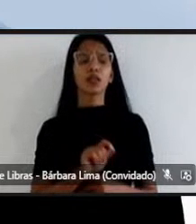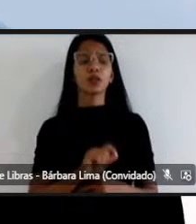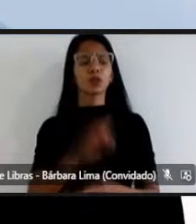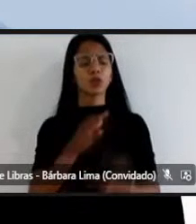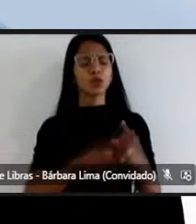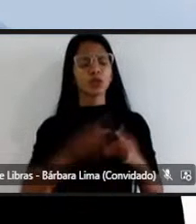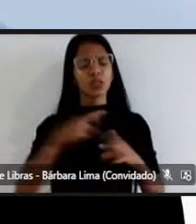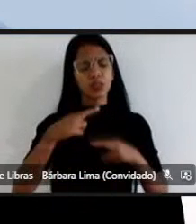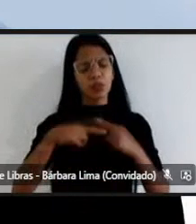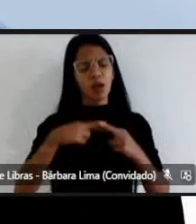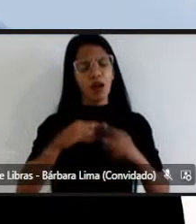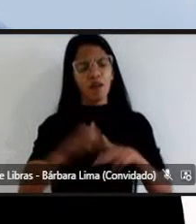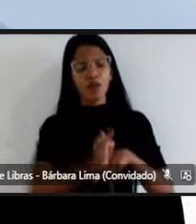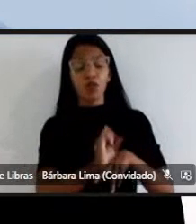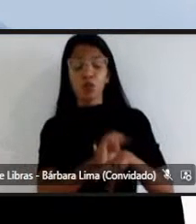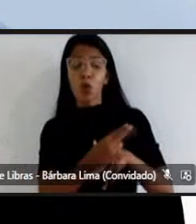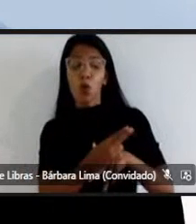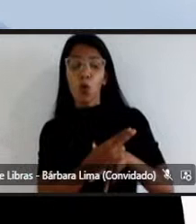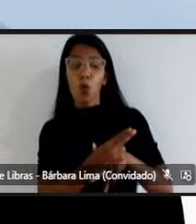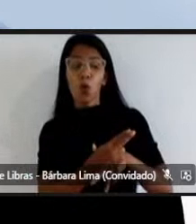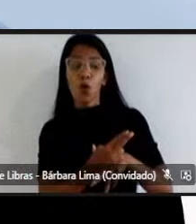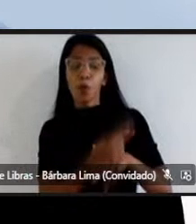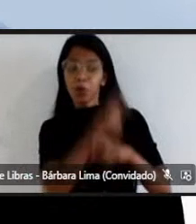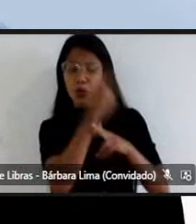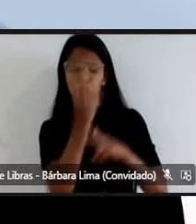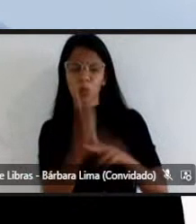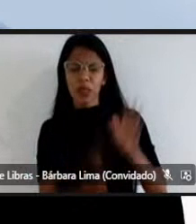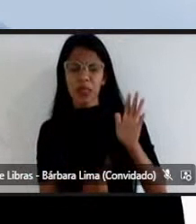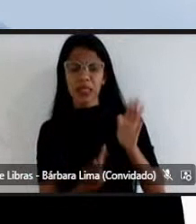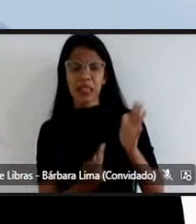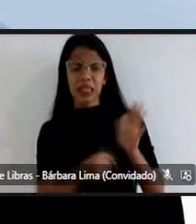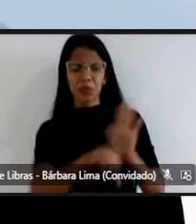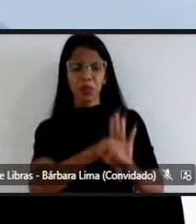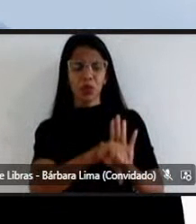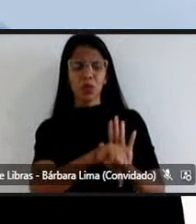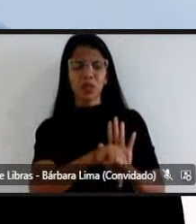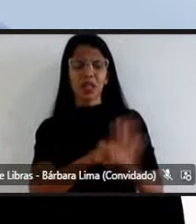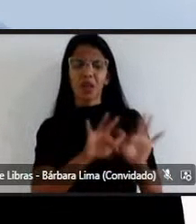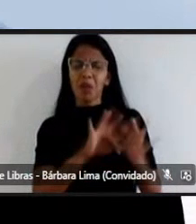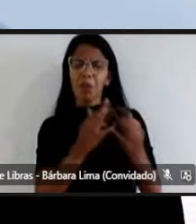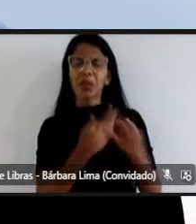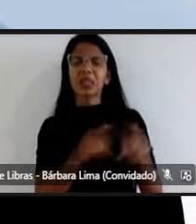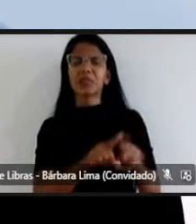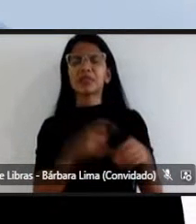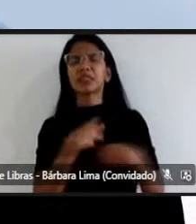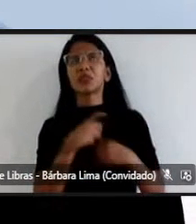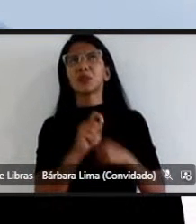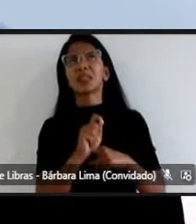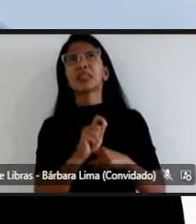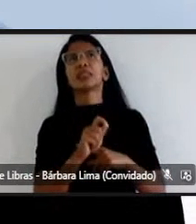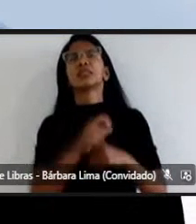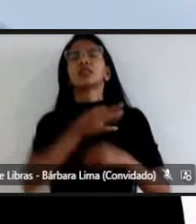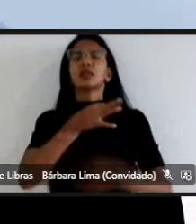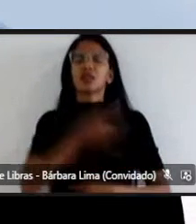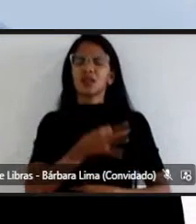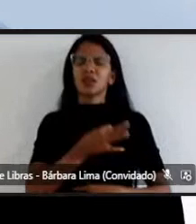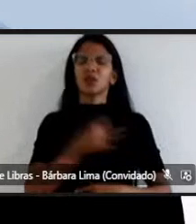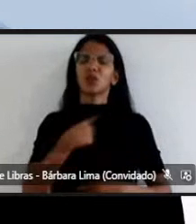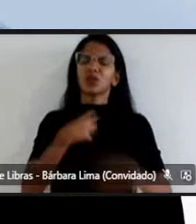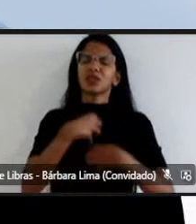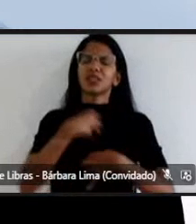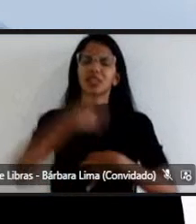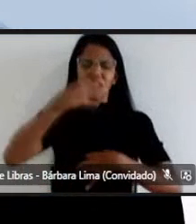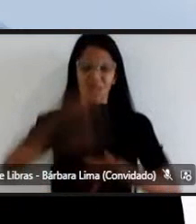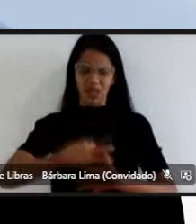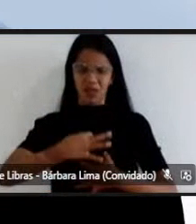A vítima, o ofensor, a família sentem que o correto está sendo feito, que elas estão envolvidas em